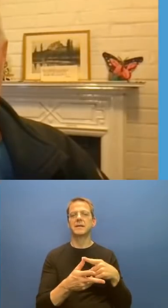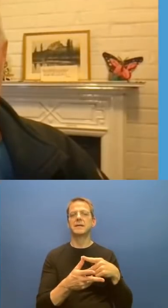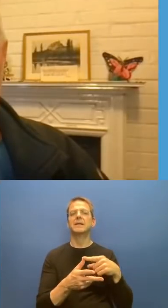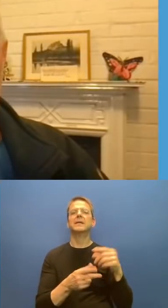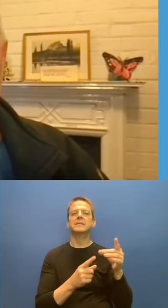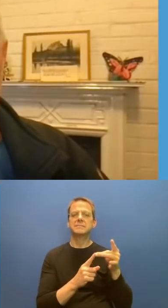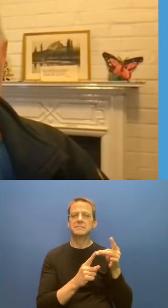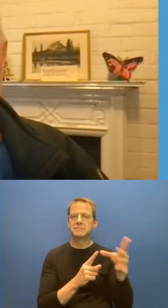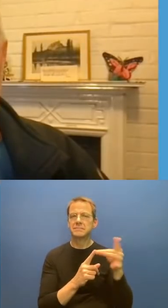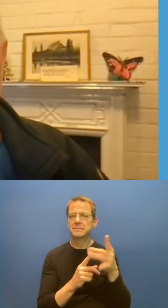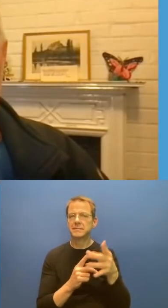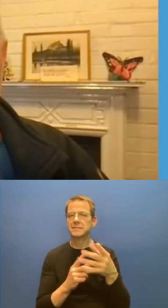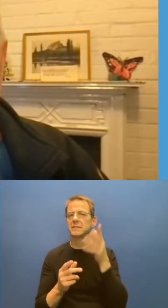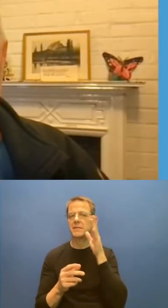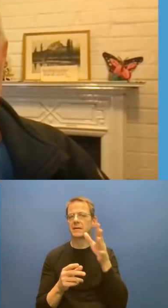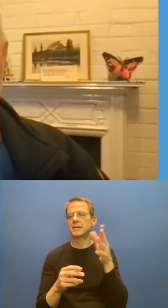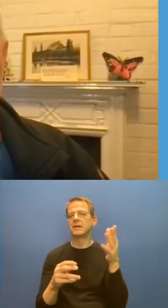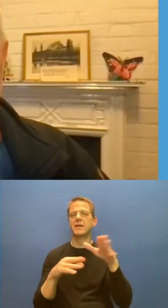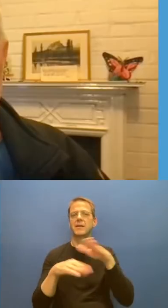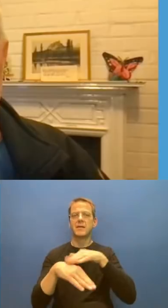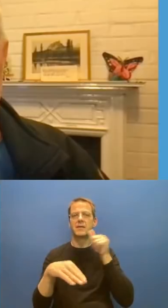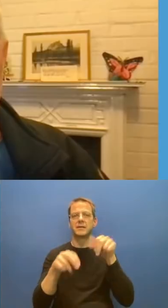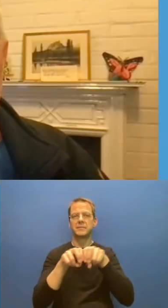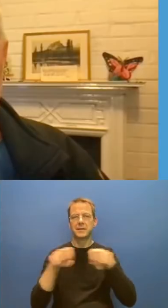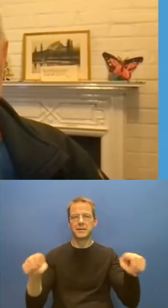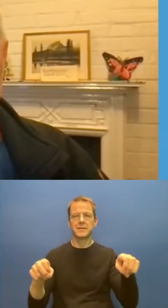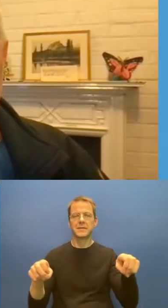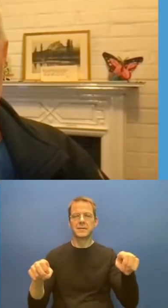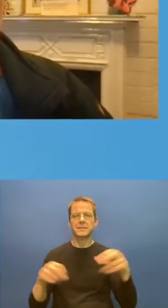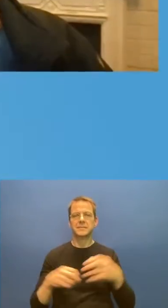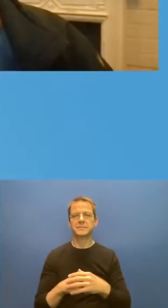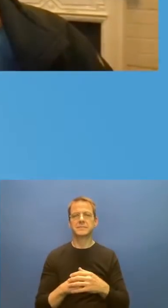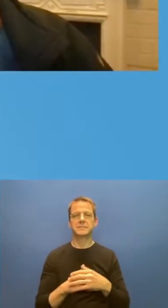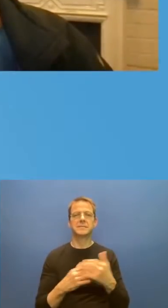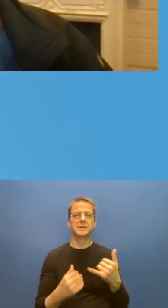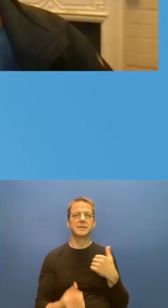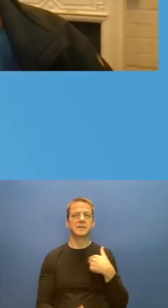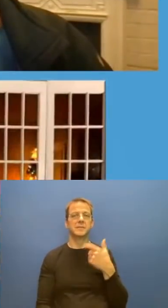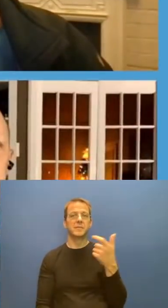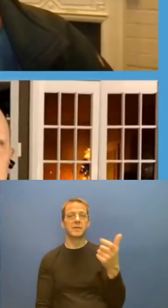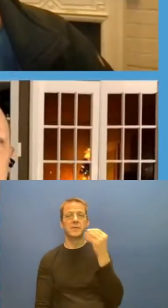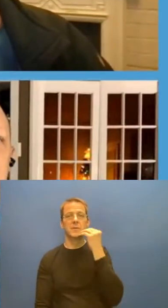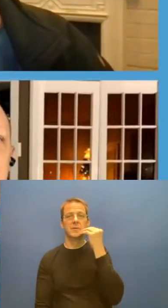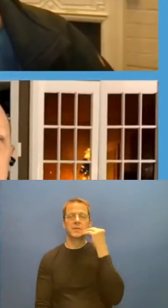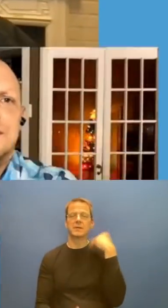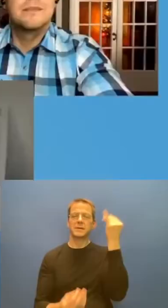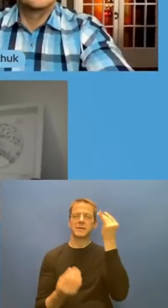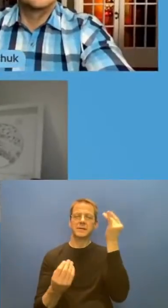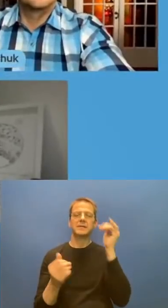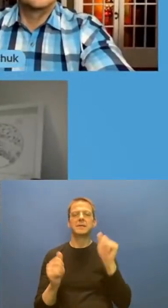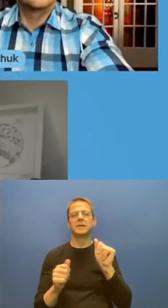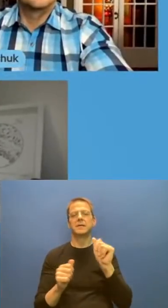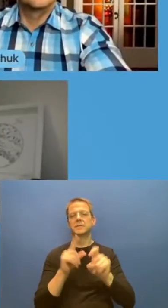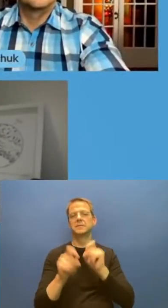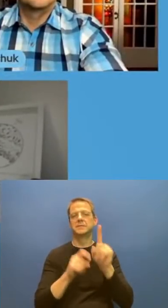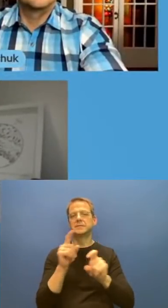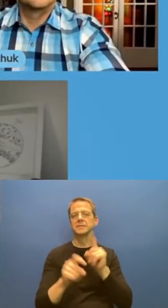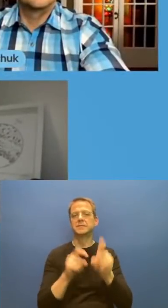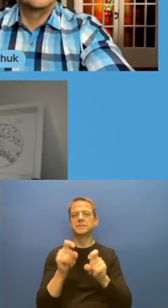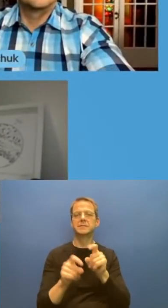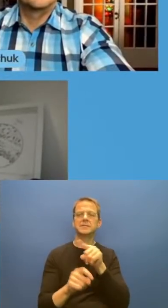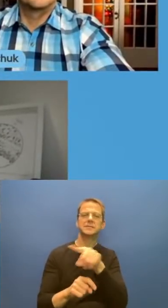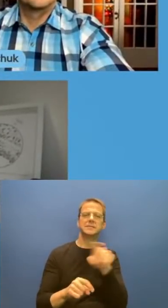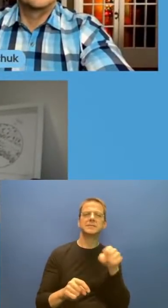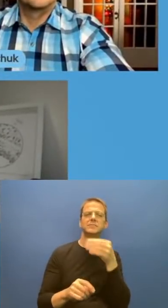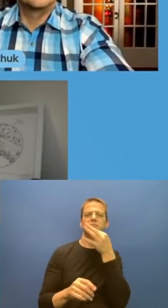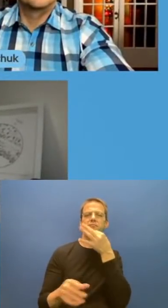to formulate some questions based on the expertise of the panel that we have with us. So let's bring everybody up. And if we could